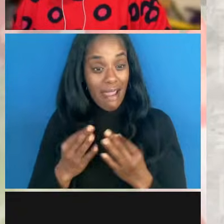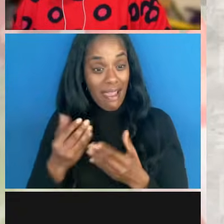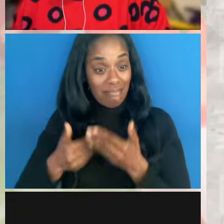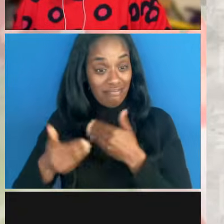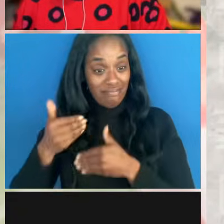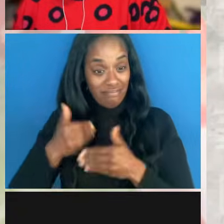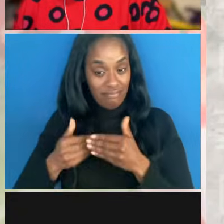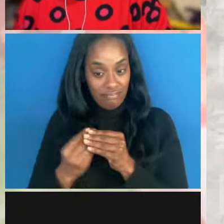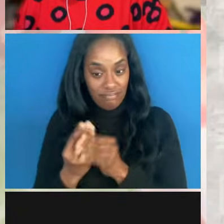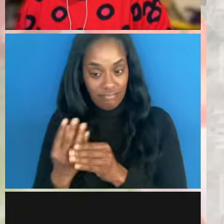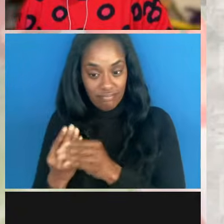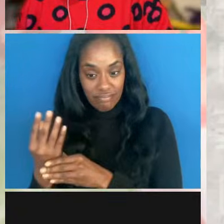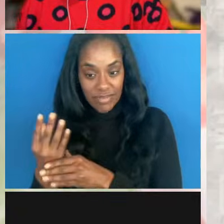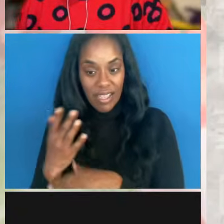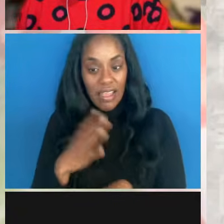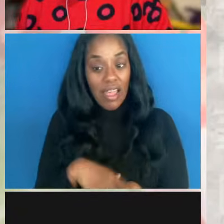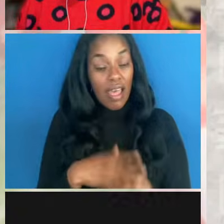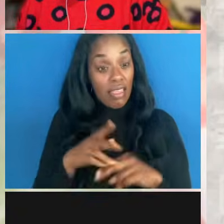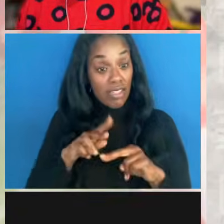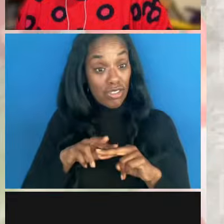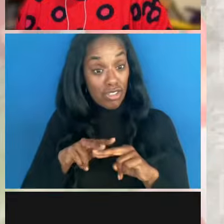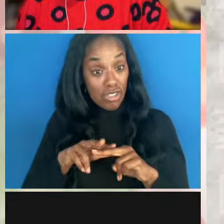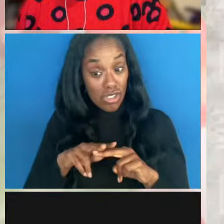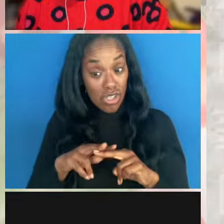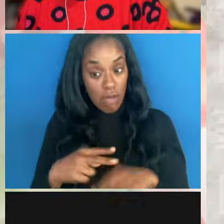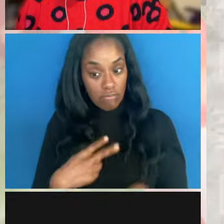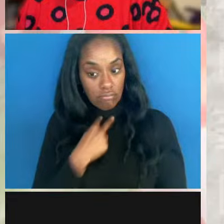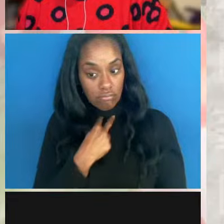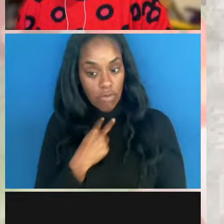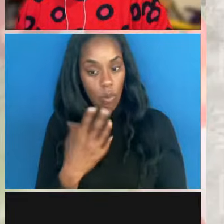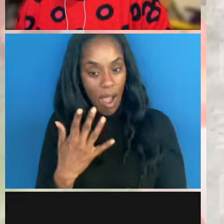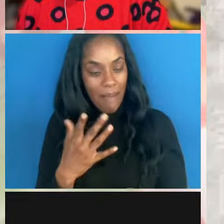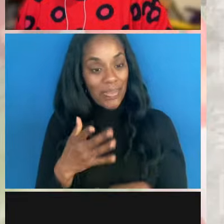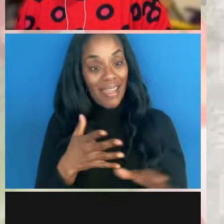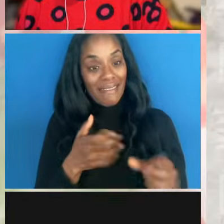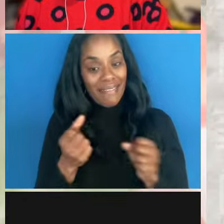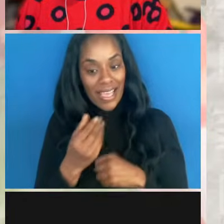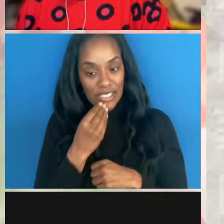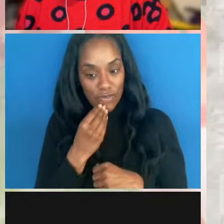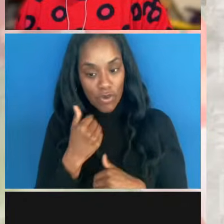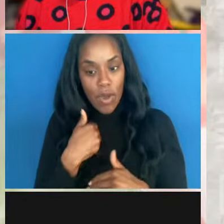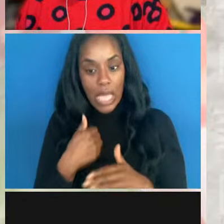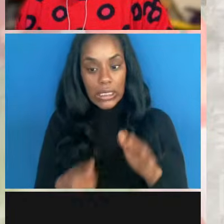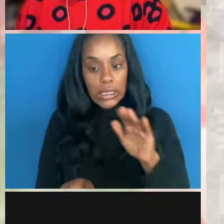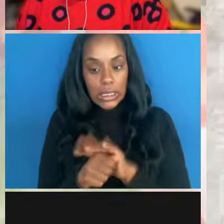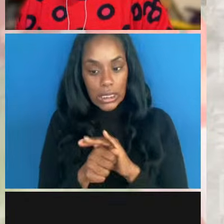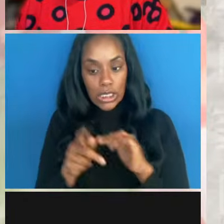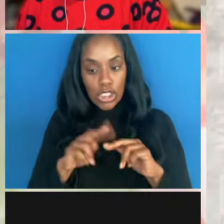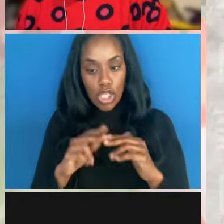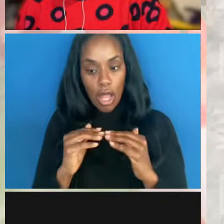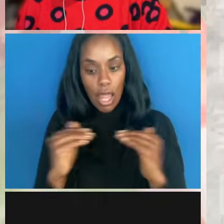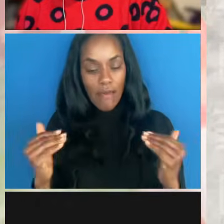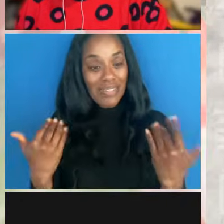contain hidden sodium levels that trigger hypertension, high blood pressure, which is the silent